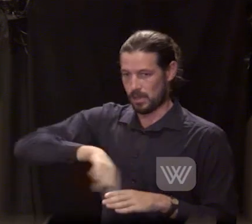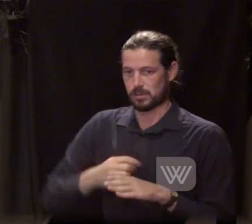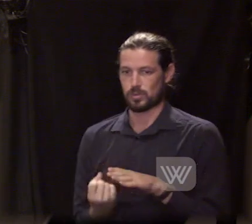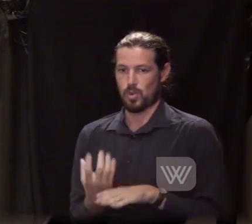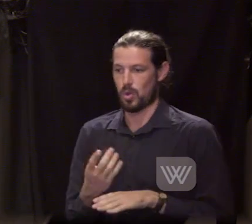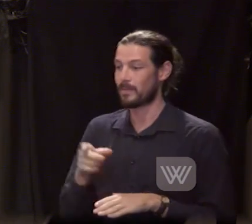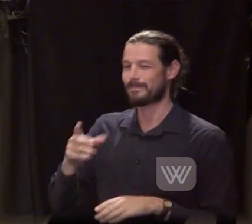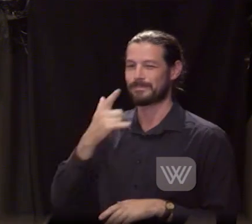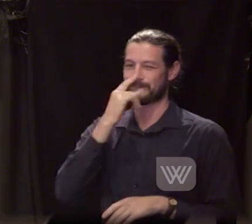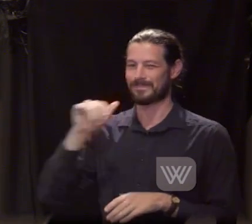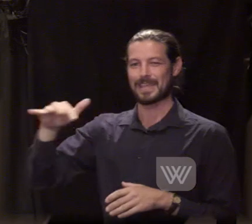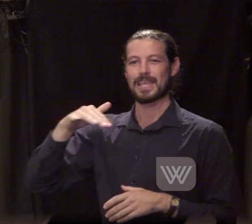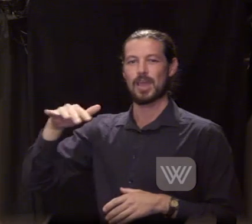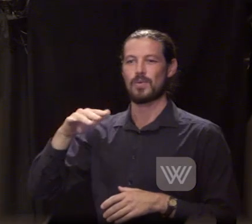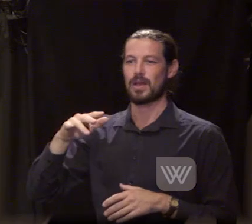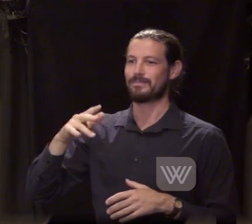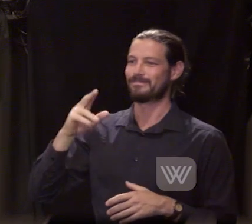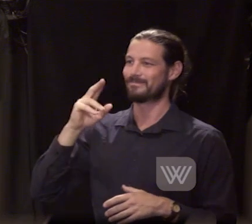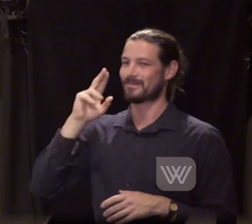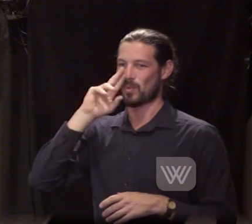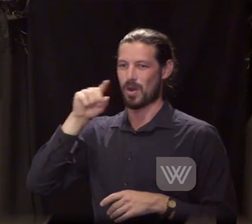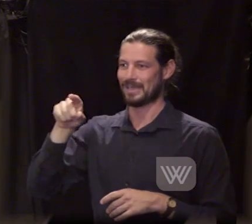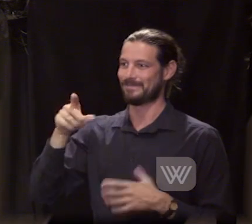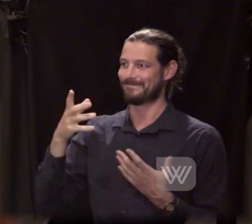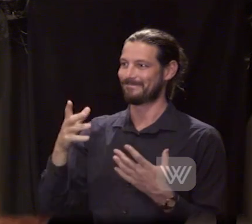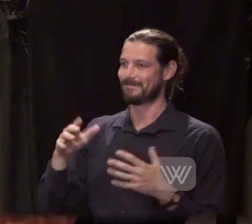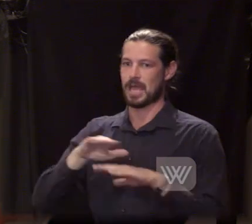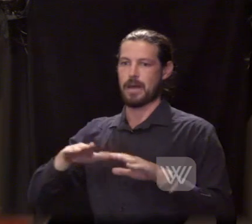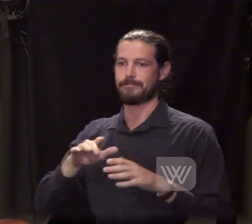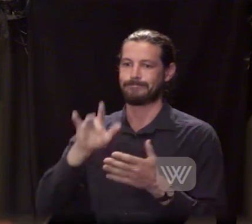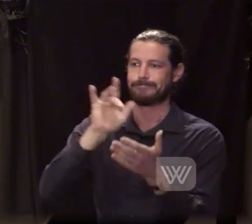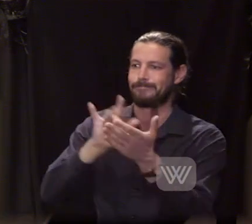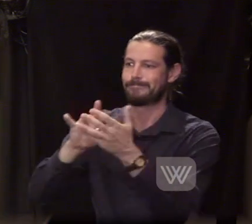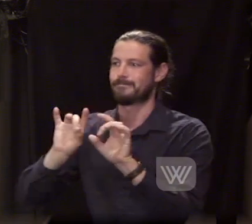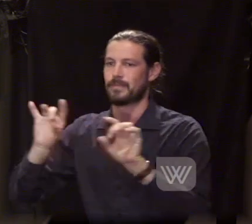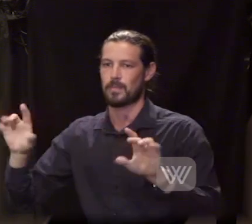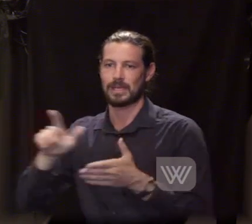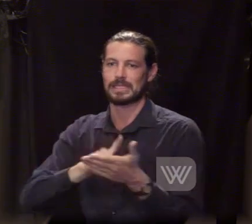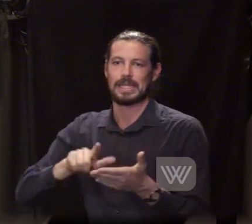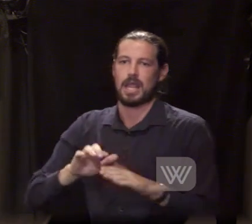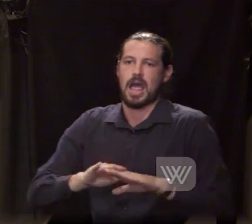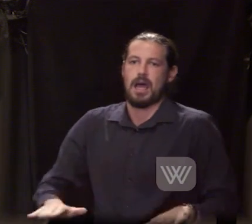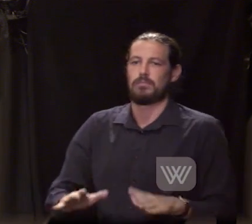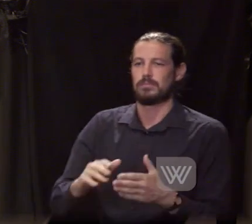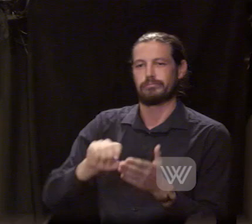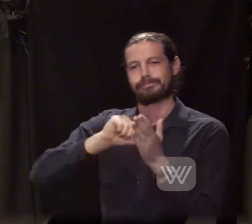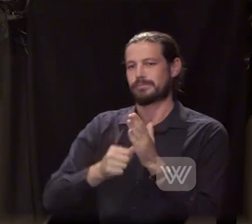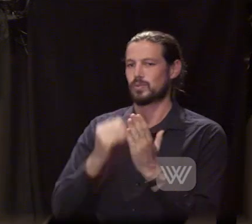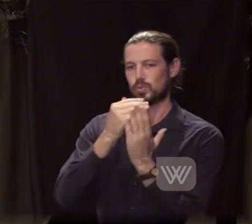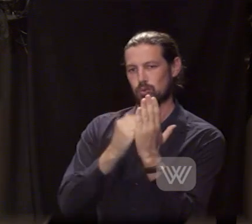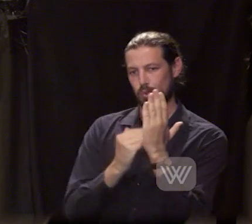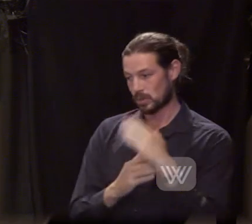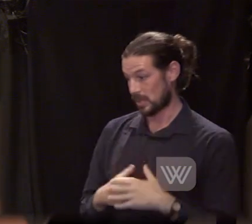area of Hawaii where you can't have any more impact on the land. And the only reason why we were able to be there is because we were in an already impacted